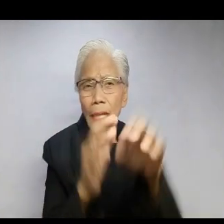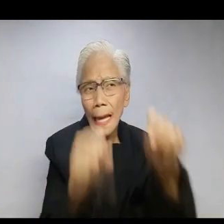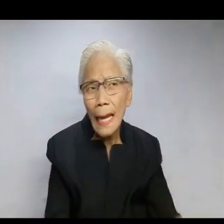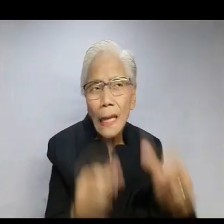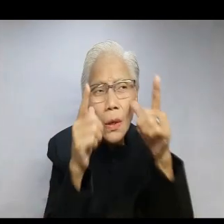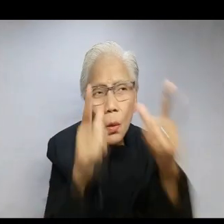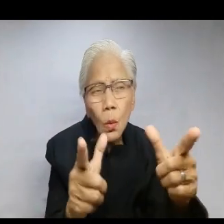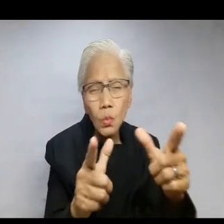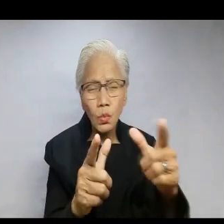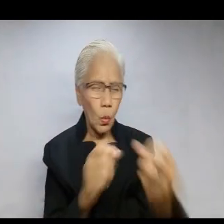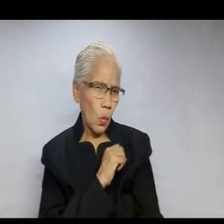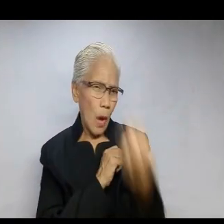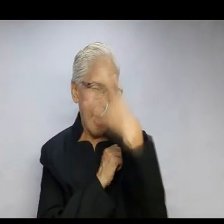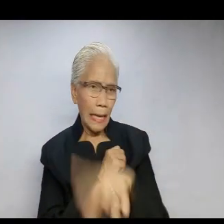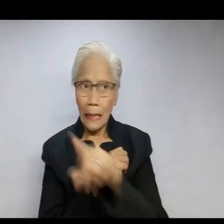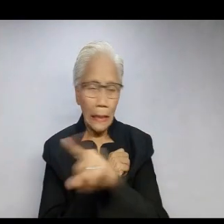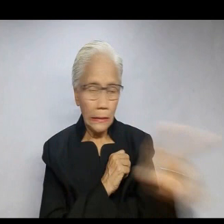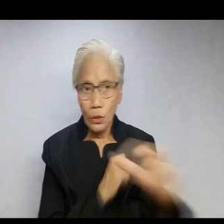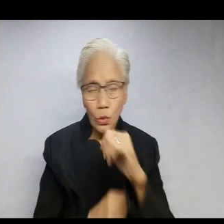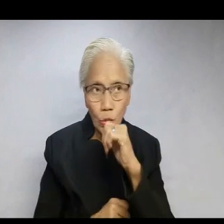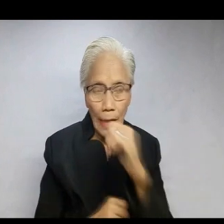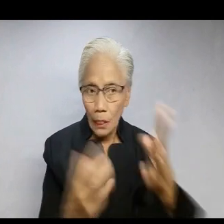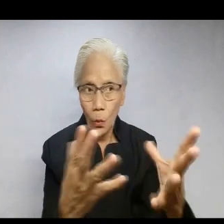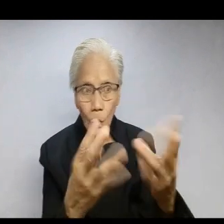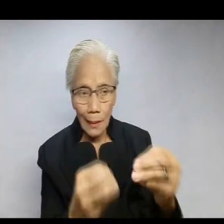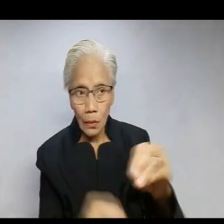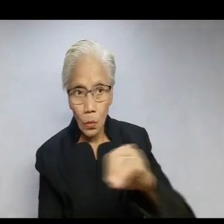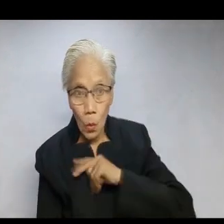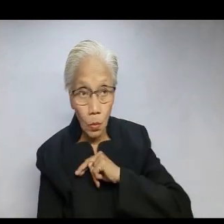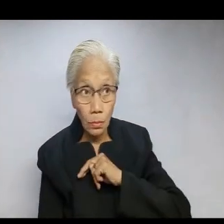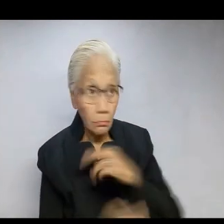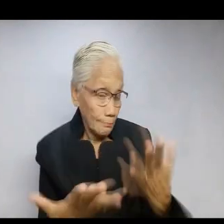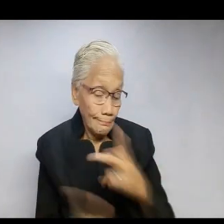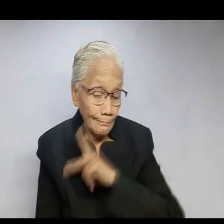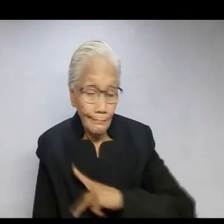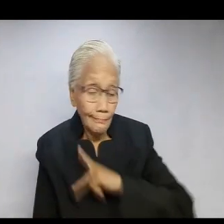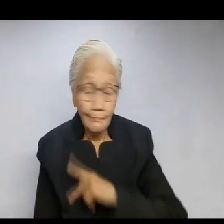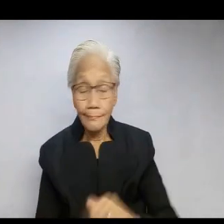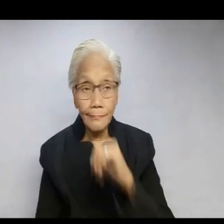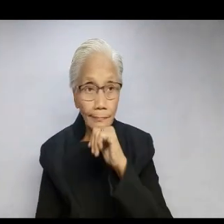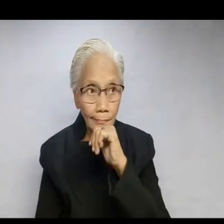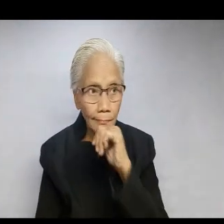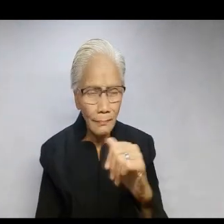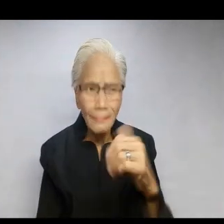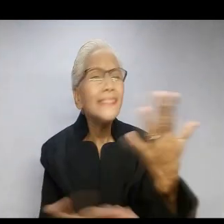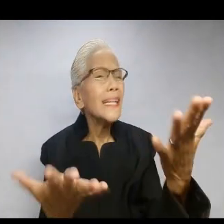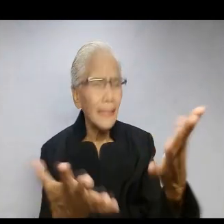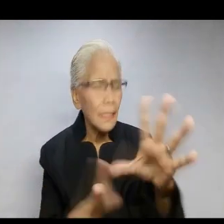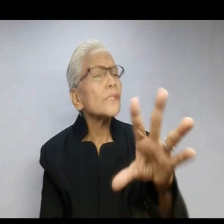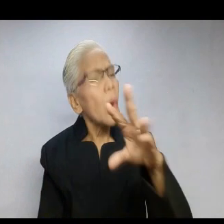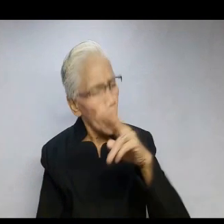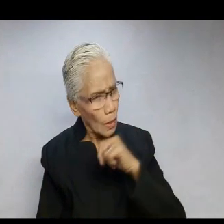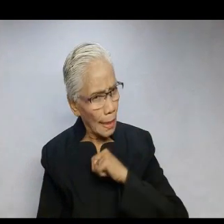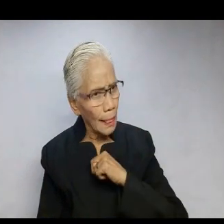bigger picture can look so ugly that you would want to disown it. Please do